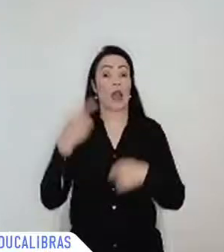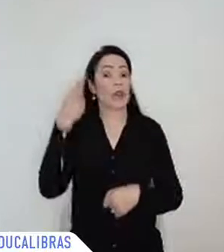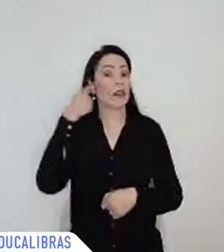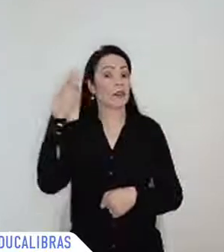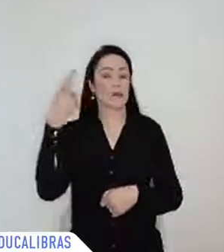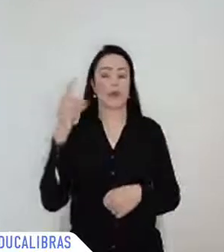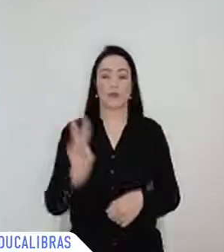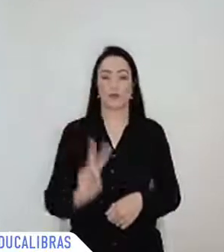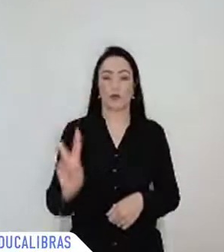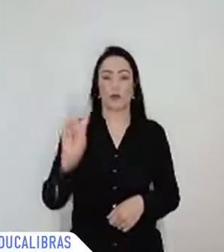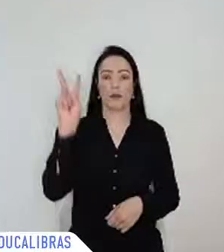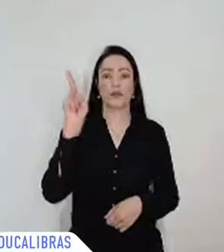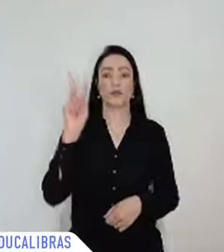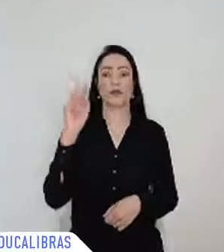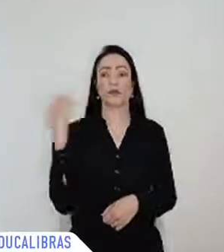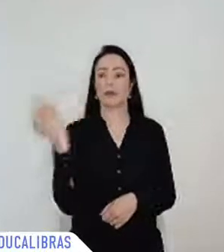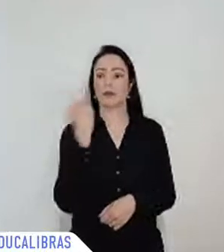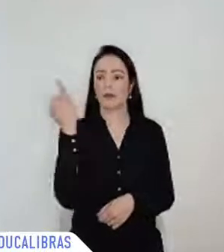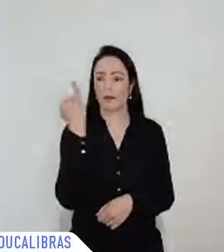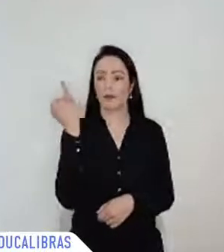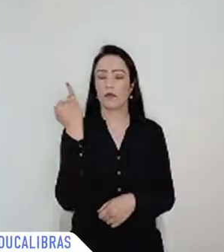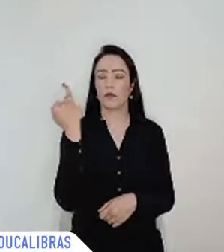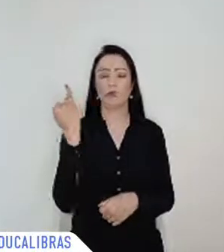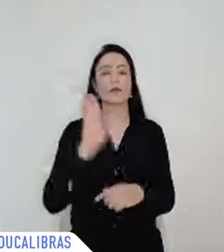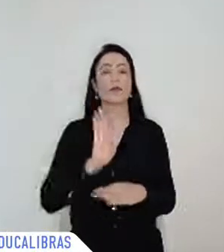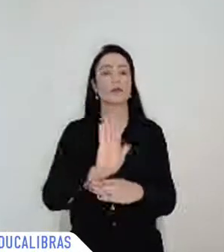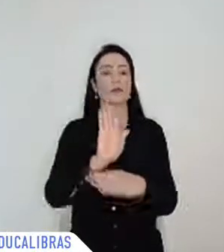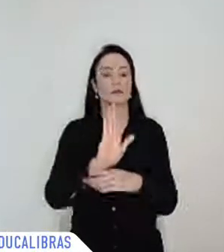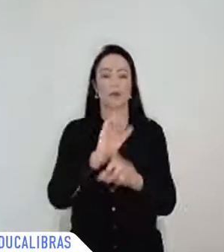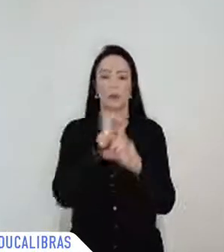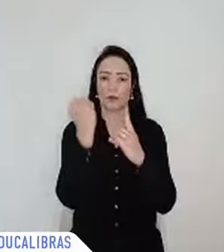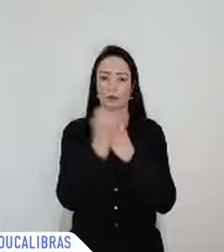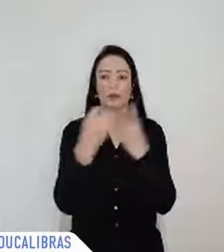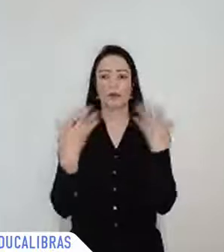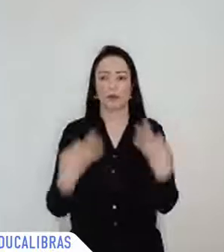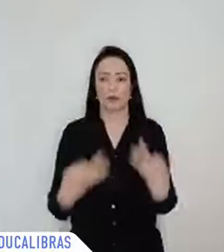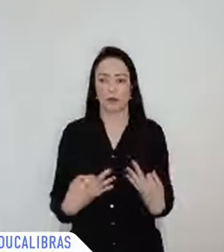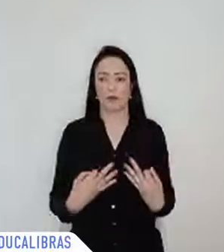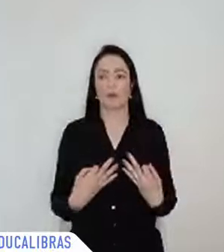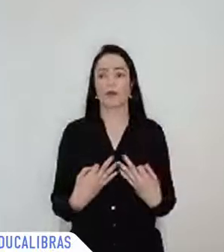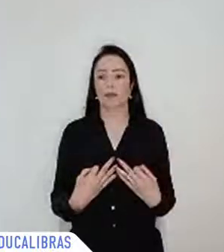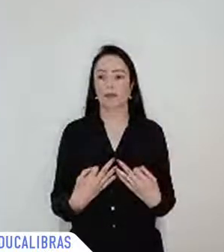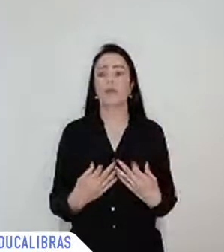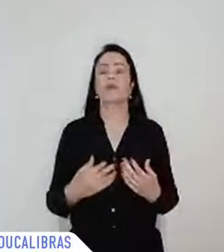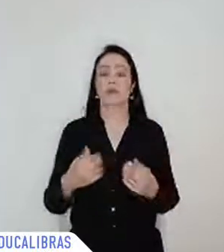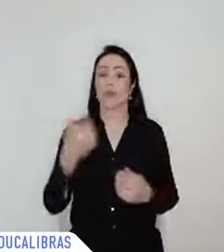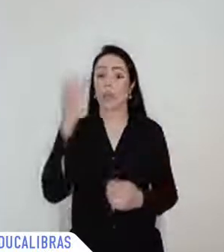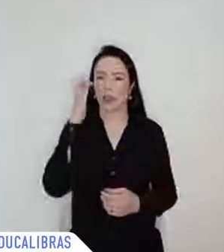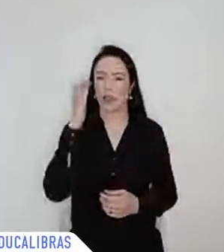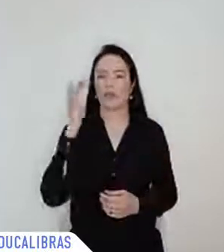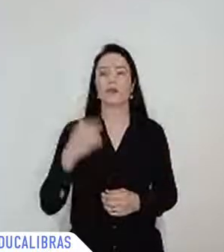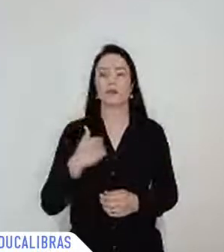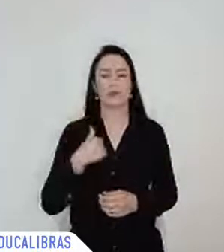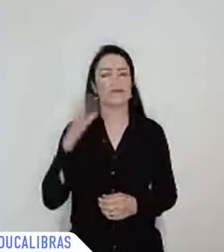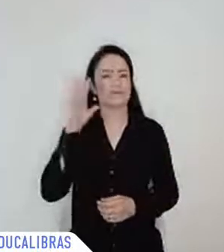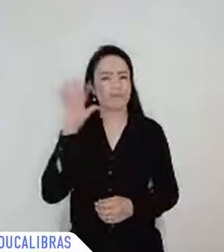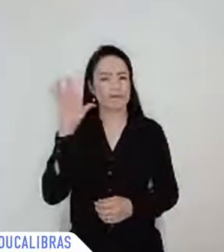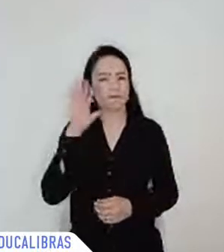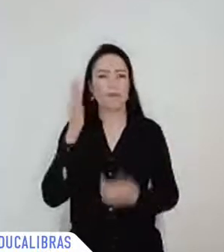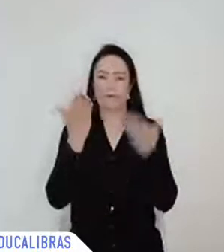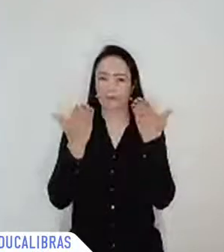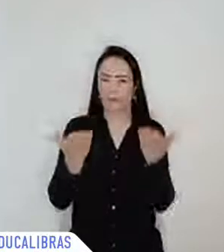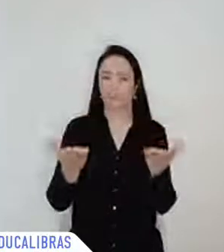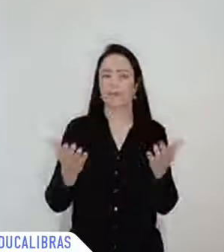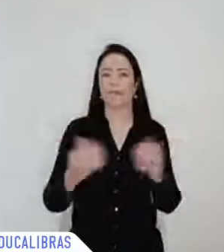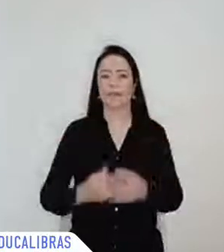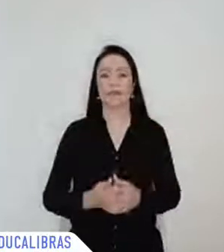but as society as a whole, we need to remember the fundamental values that build a fairer